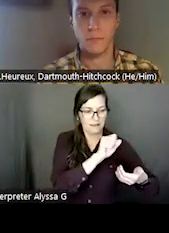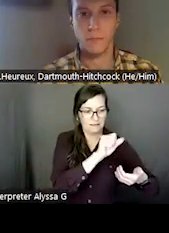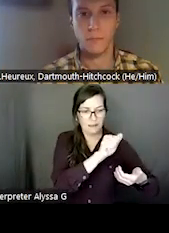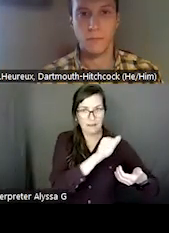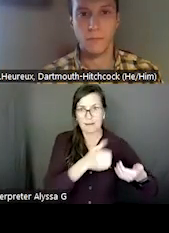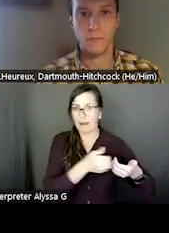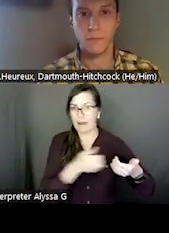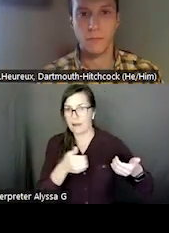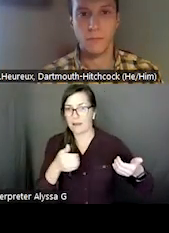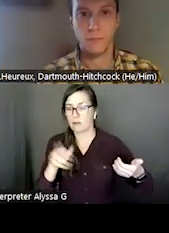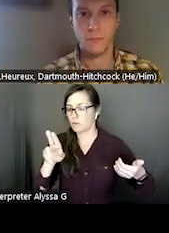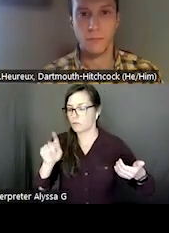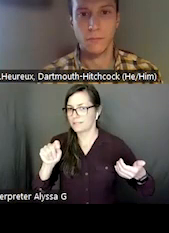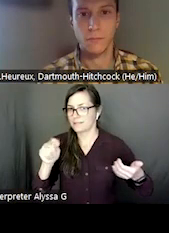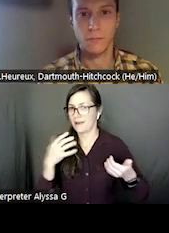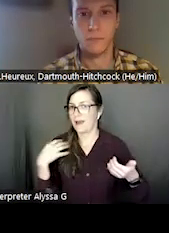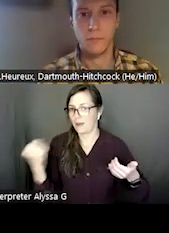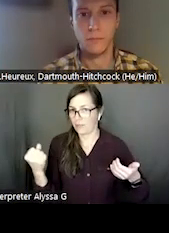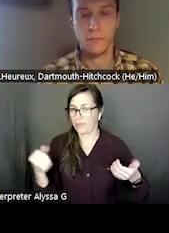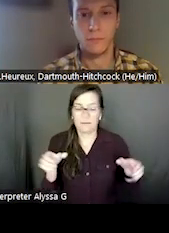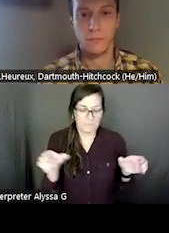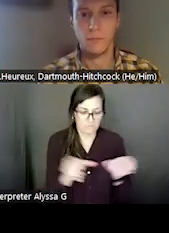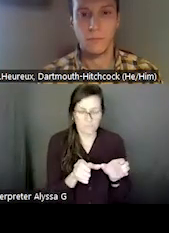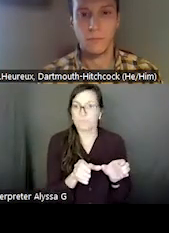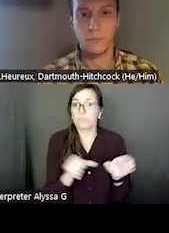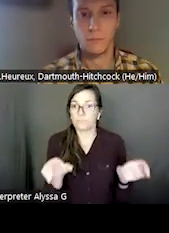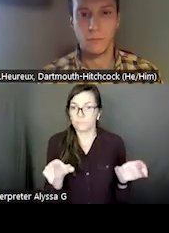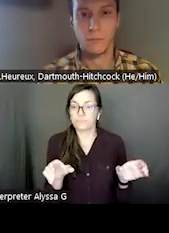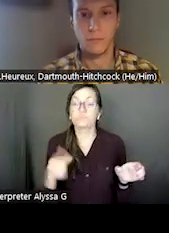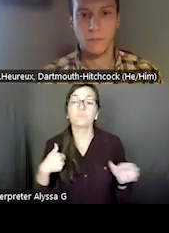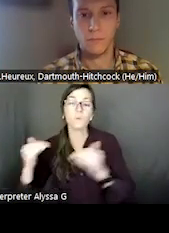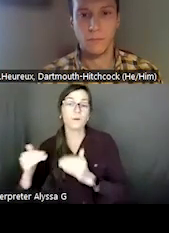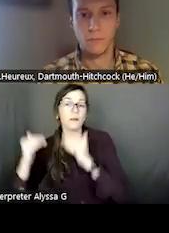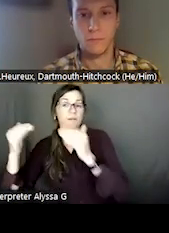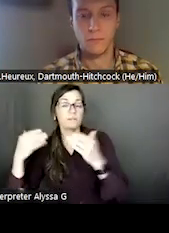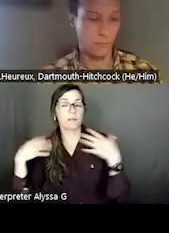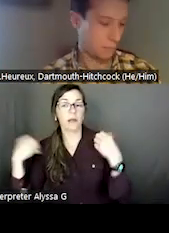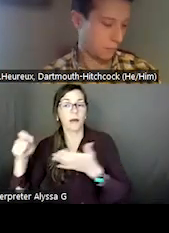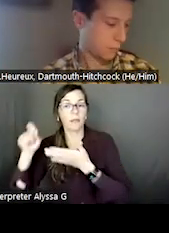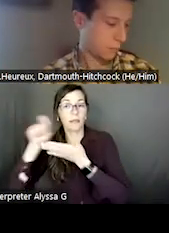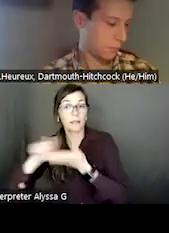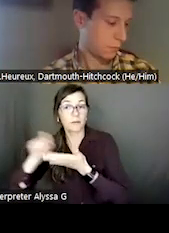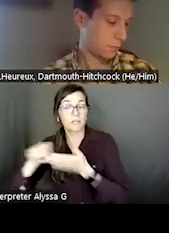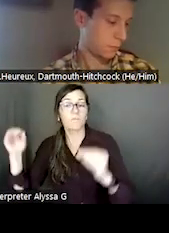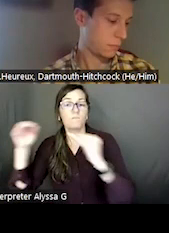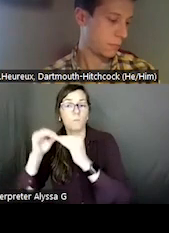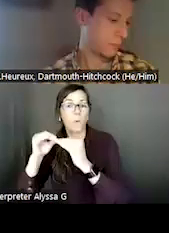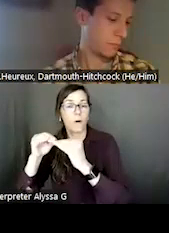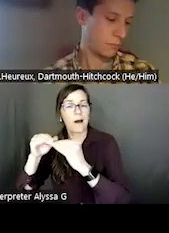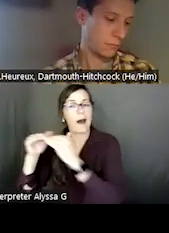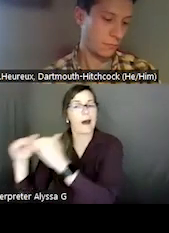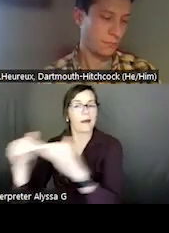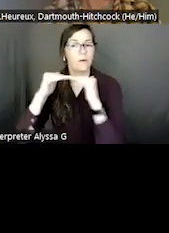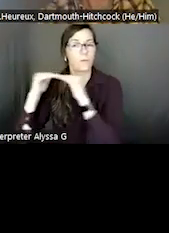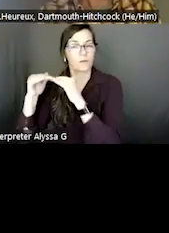UT Health. And we are advancing health literacy to enhance equitable community responses to COVID-19 in